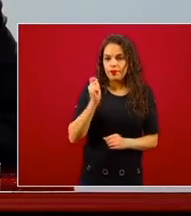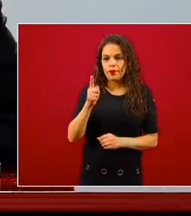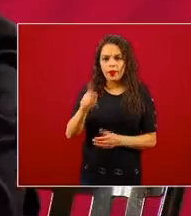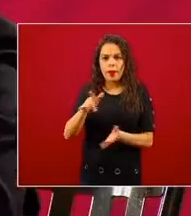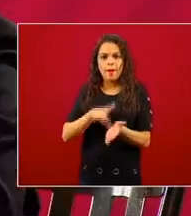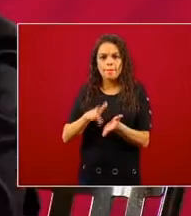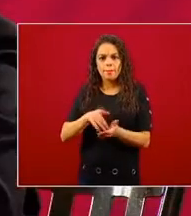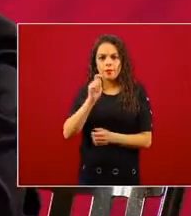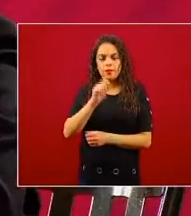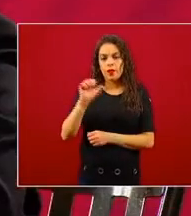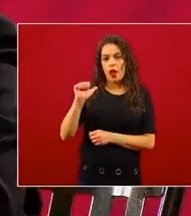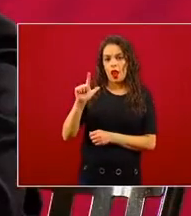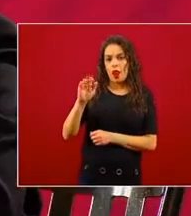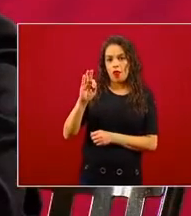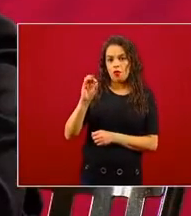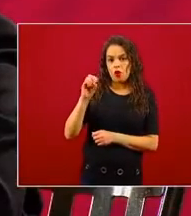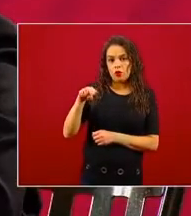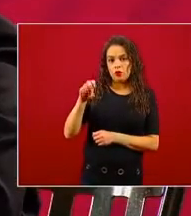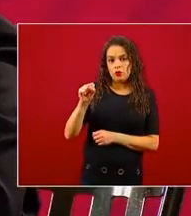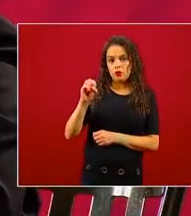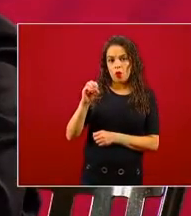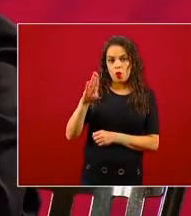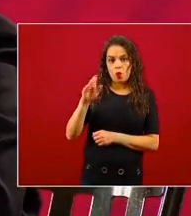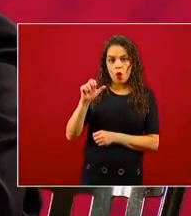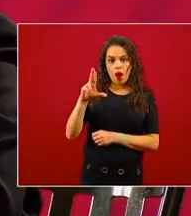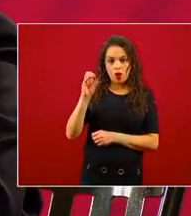a campaign called Take Care of Those Who Take Care of You.